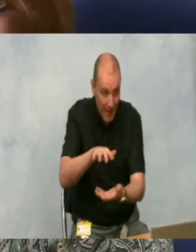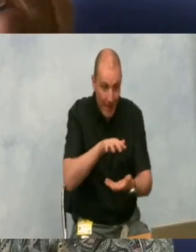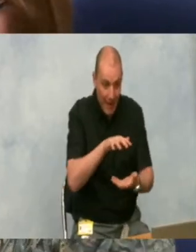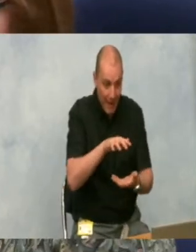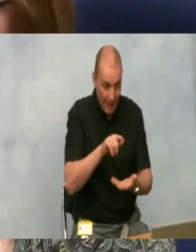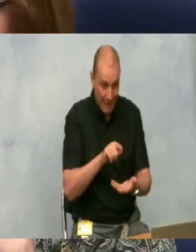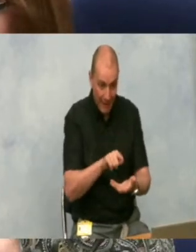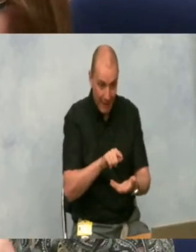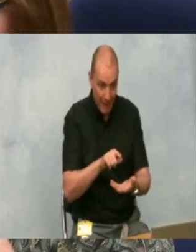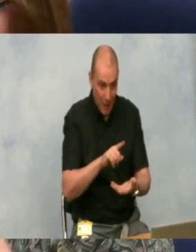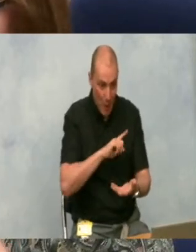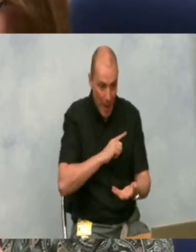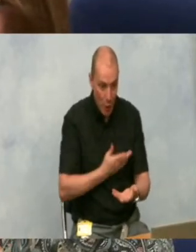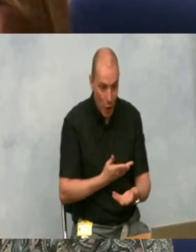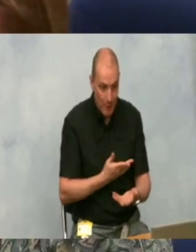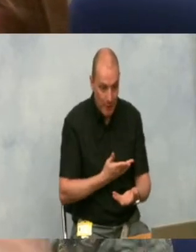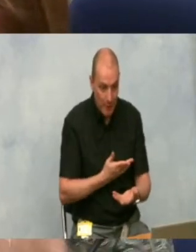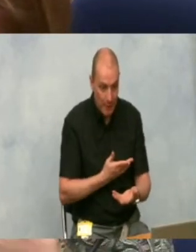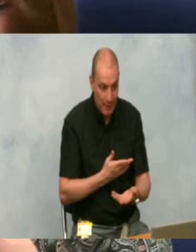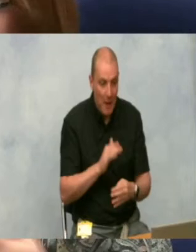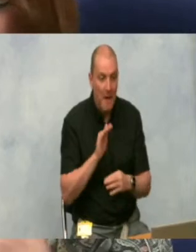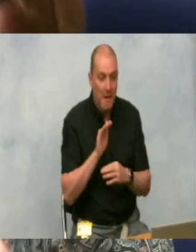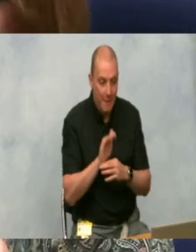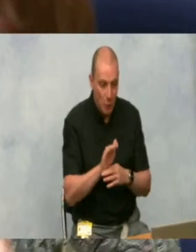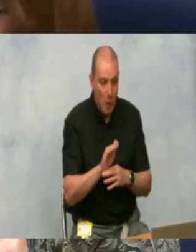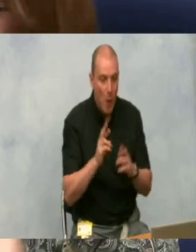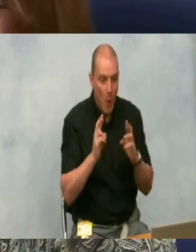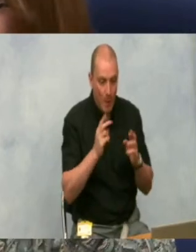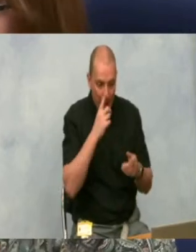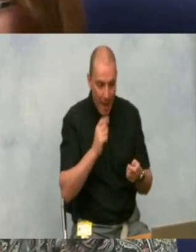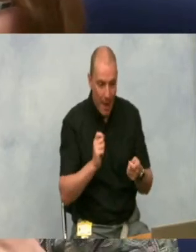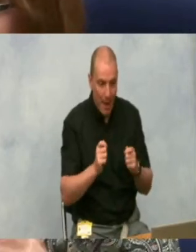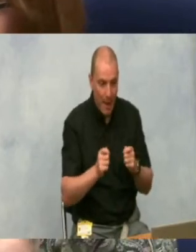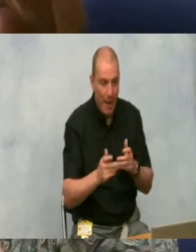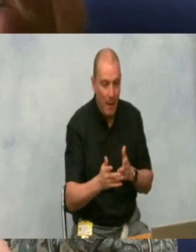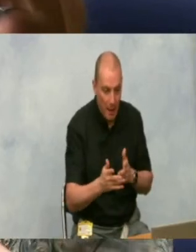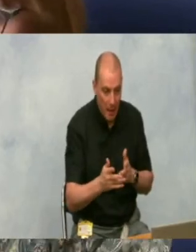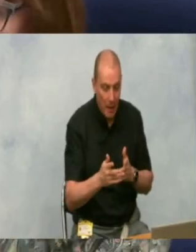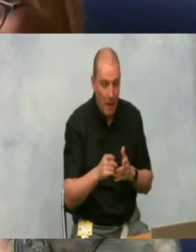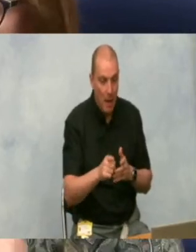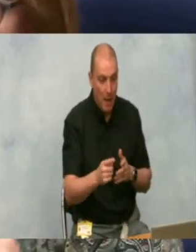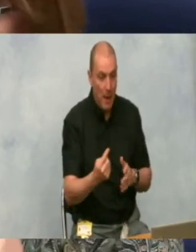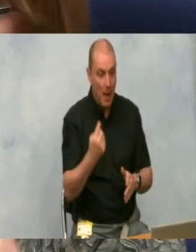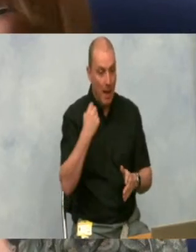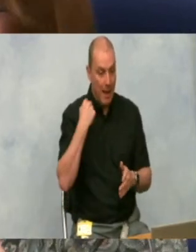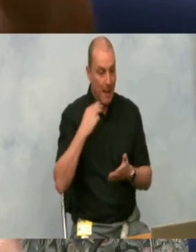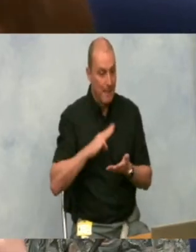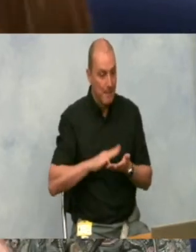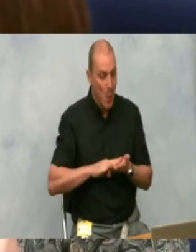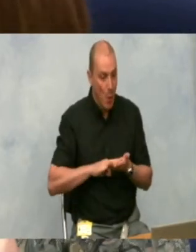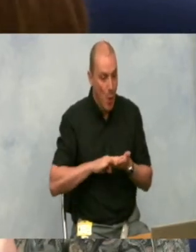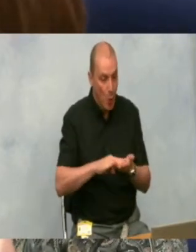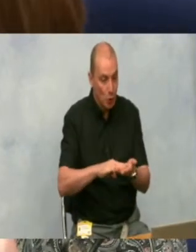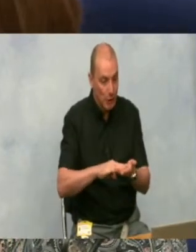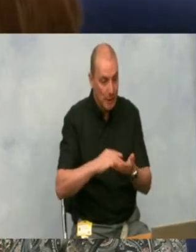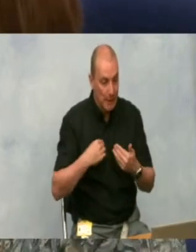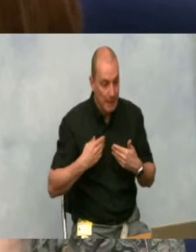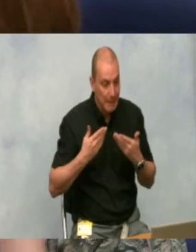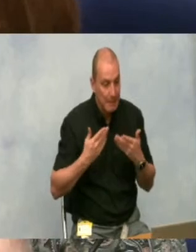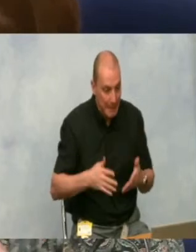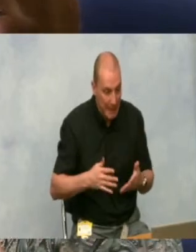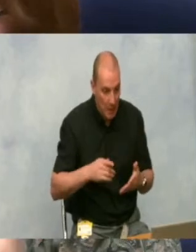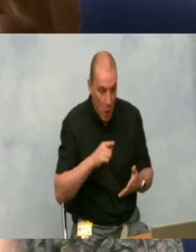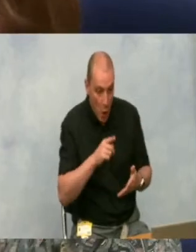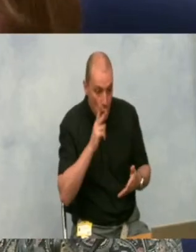overall, delighted. As you know, I was bringing this motion last week and withdrew it when I saw the paper. So, yeah, really pleased.